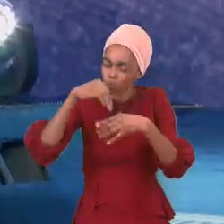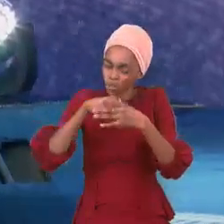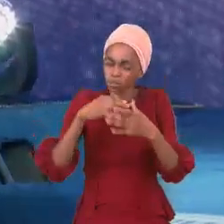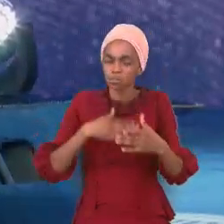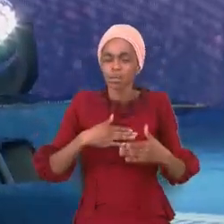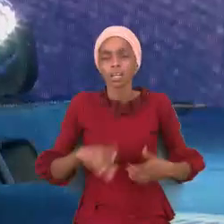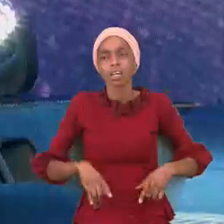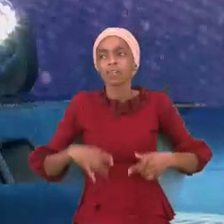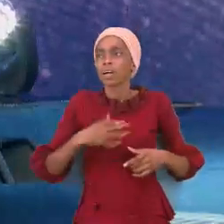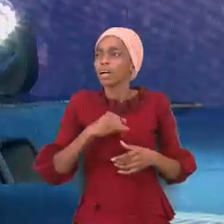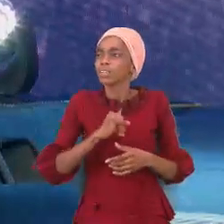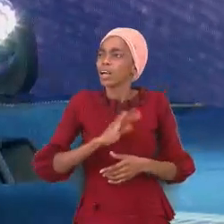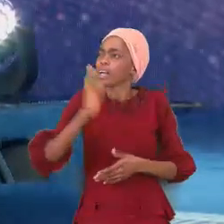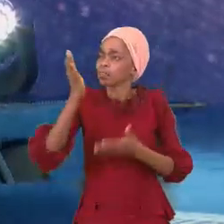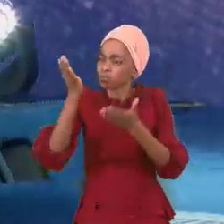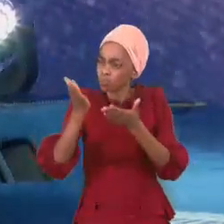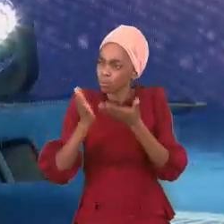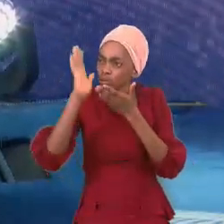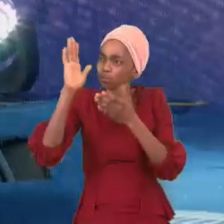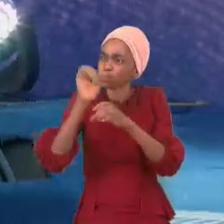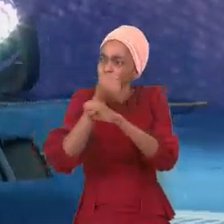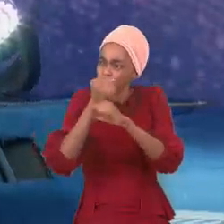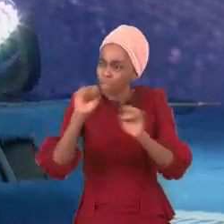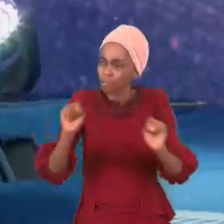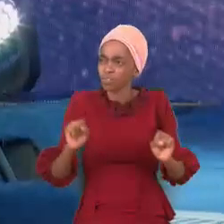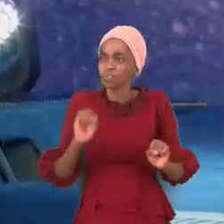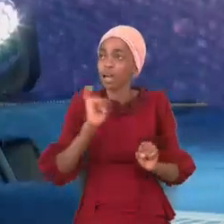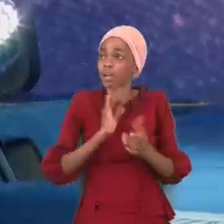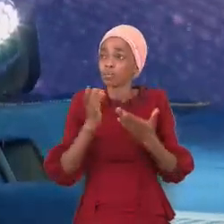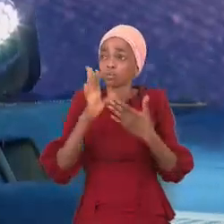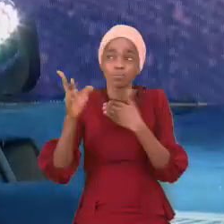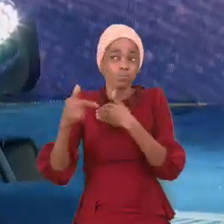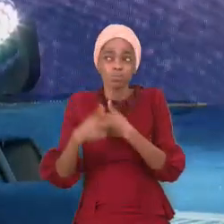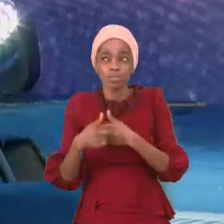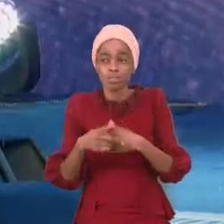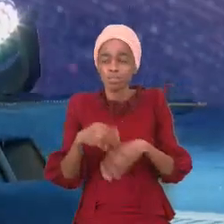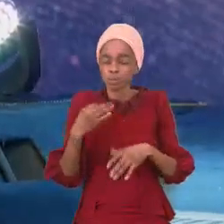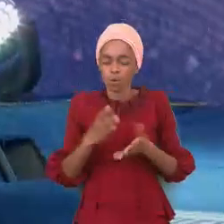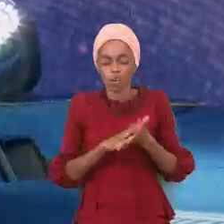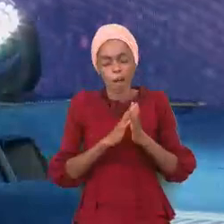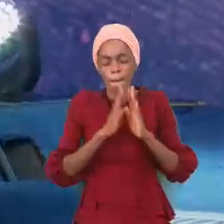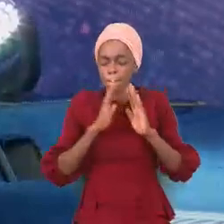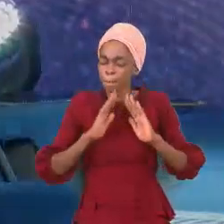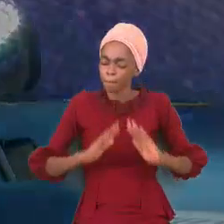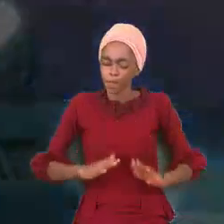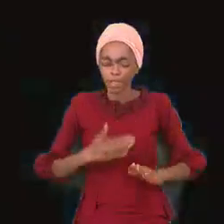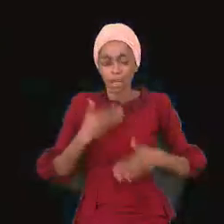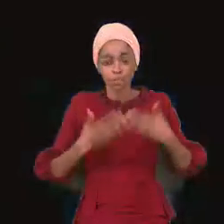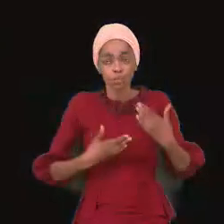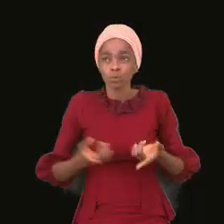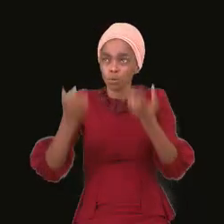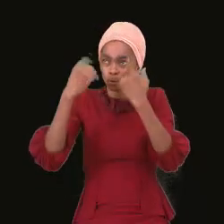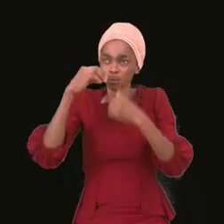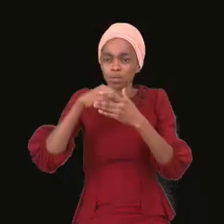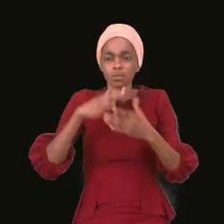I want your salvation, restoration of peace and joy to come into